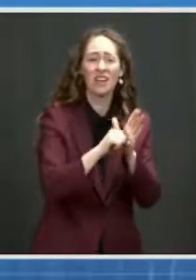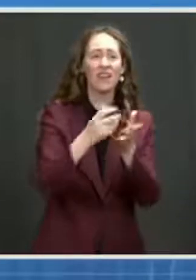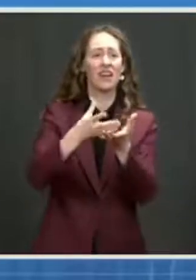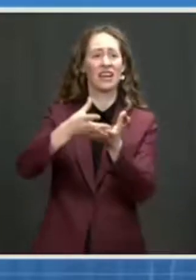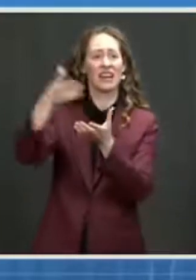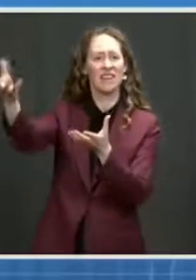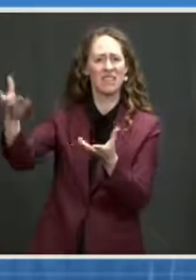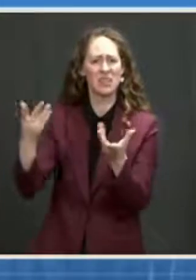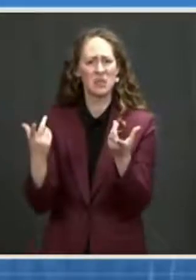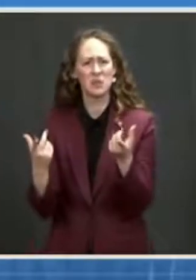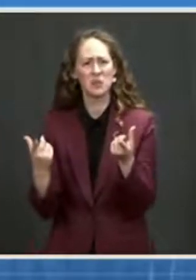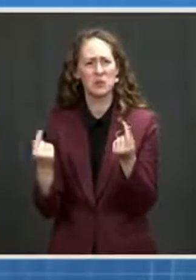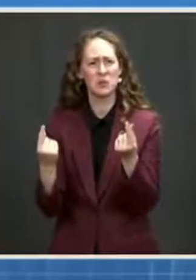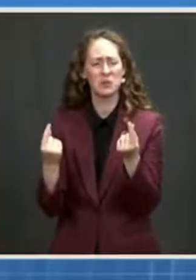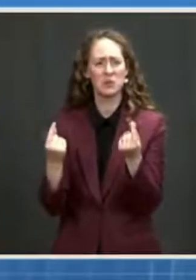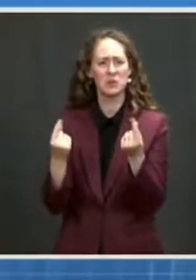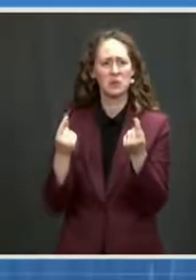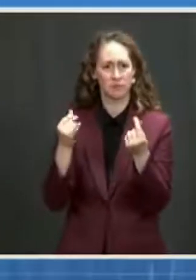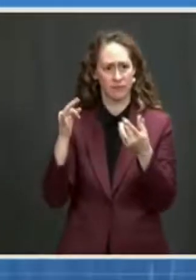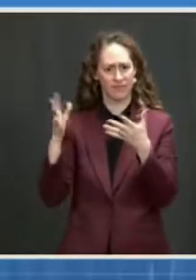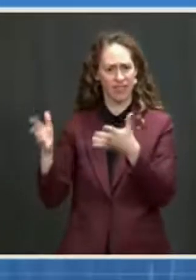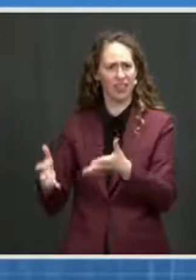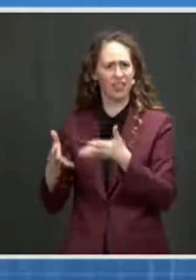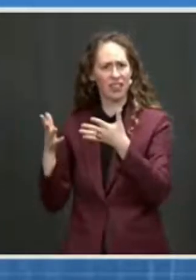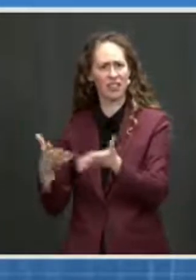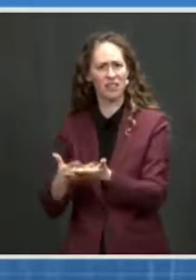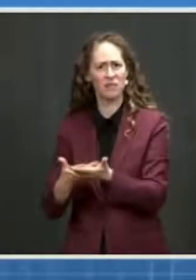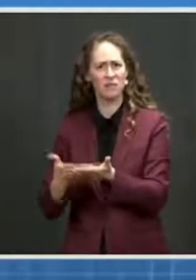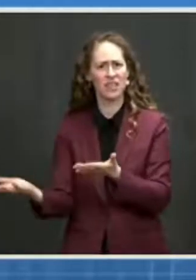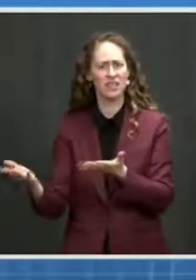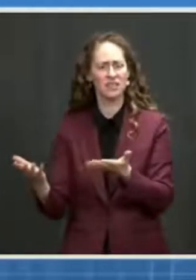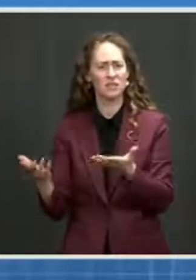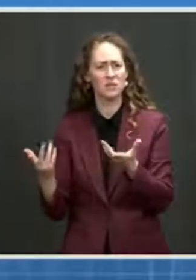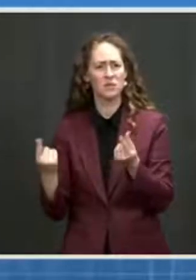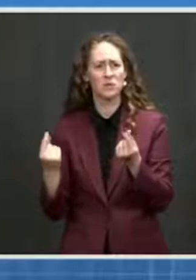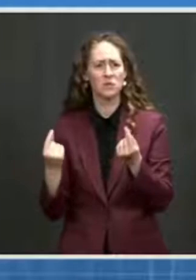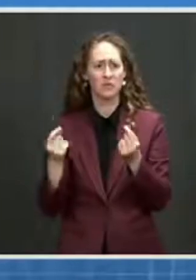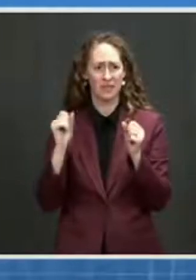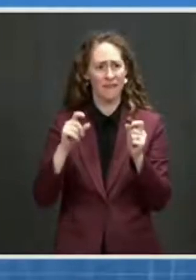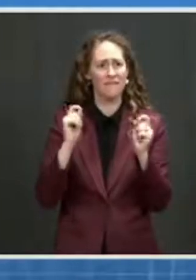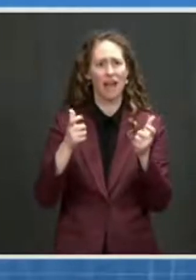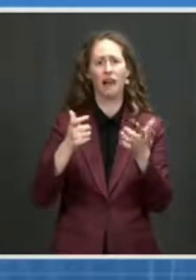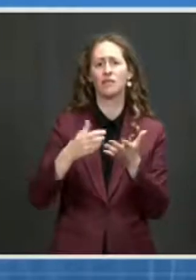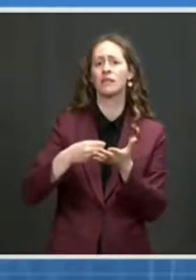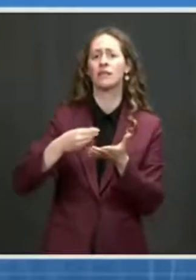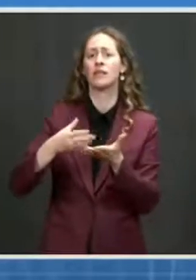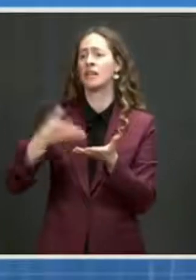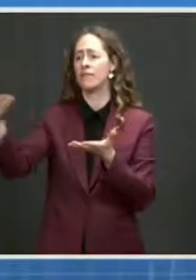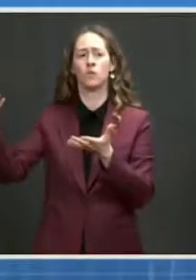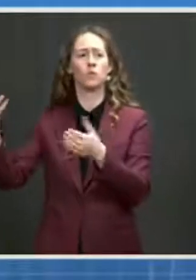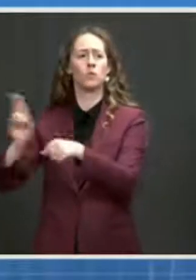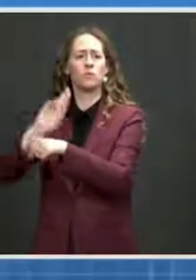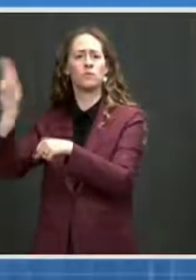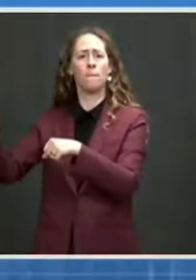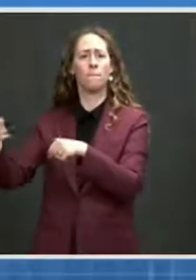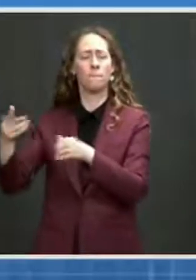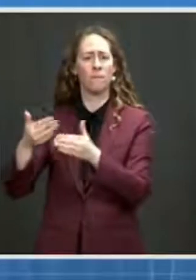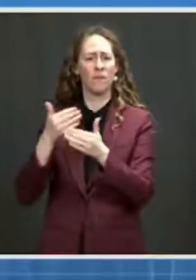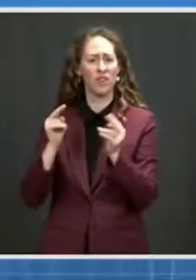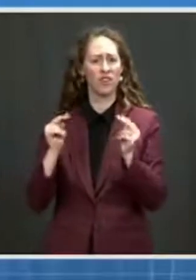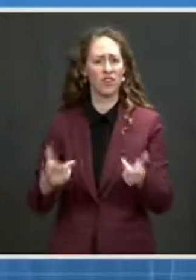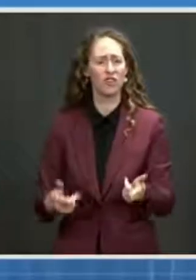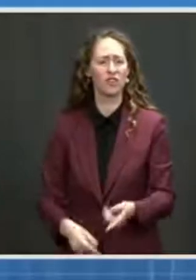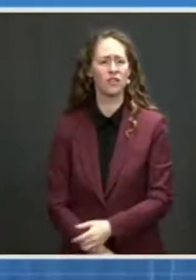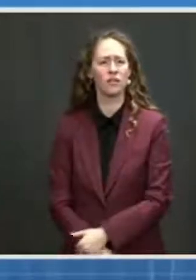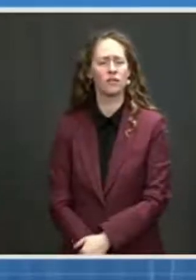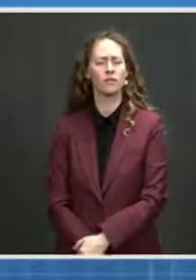doses to get them to a place that could use them before they expire. And separately, I also wanted to ask just for some reflection on the